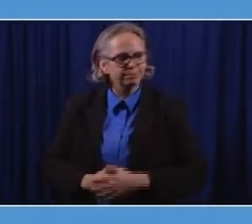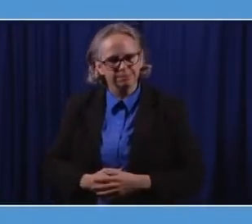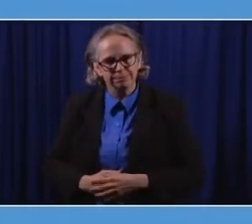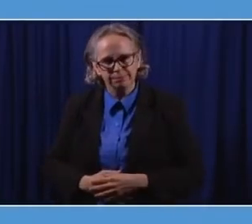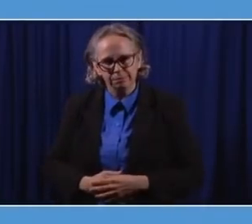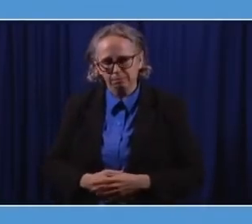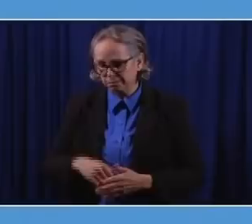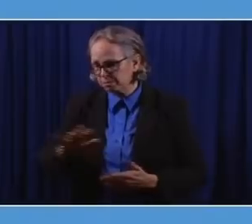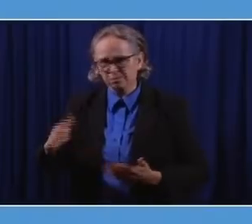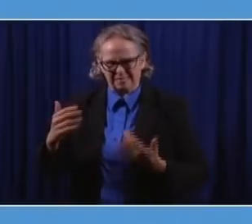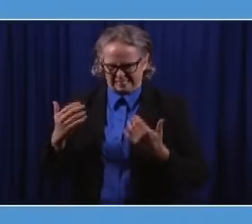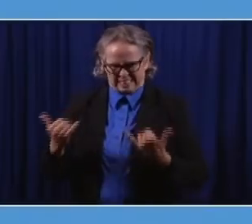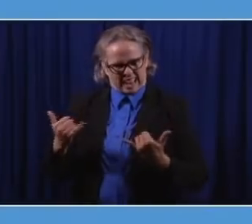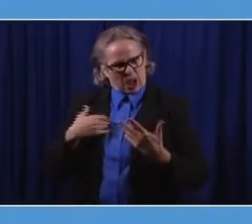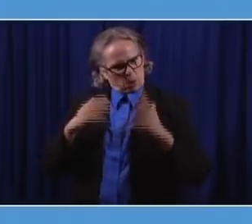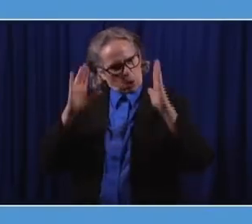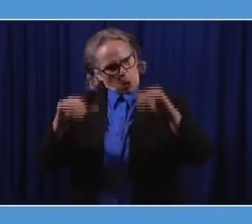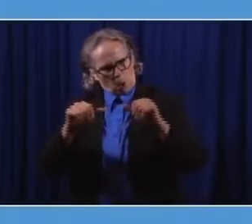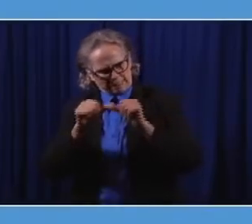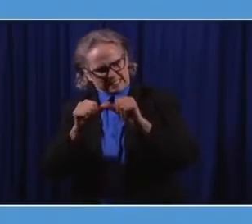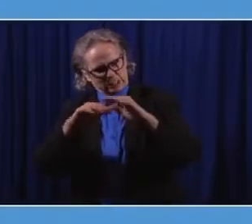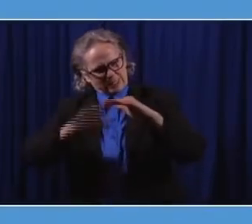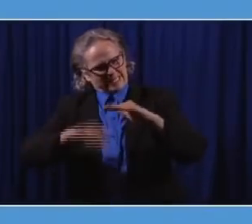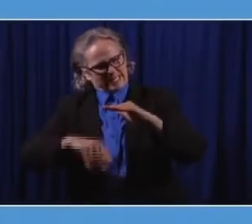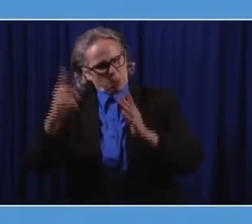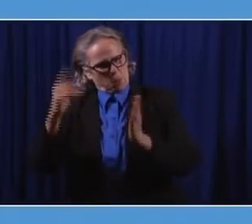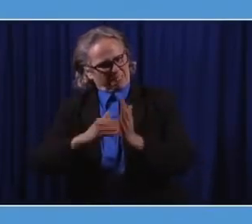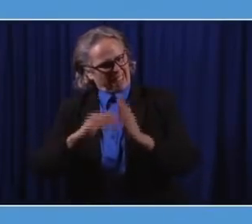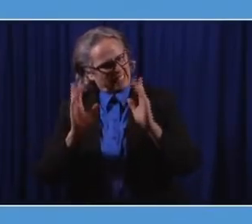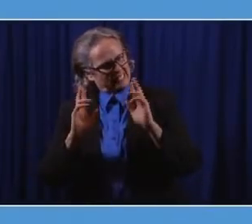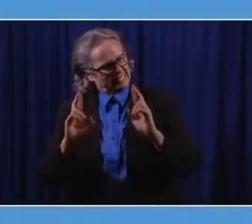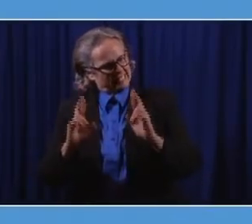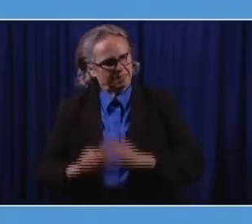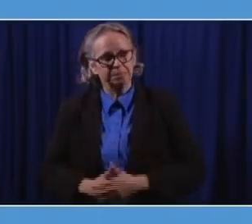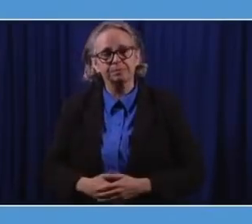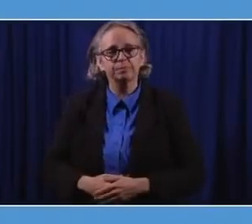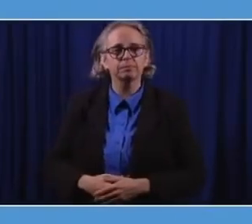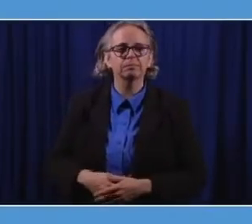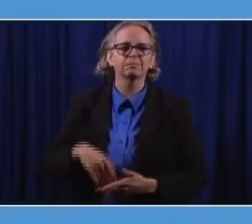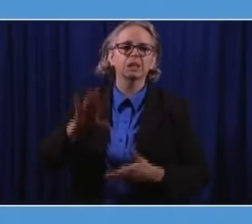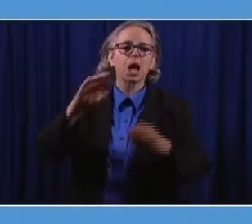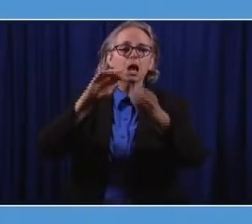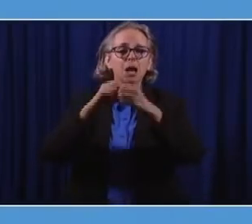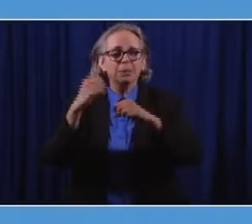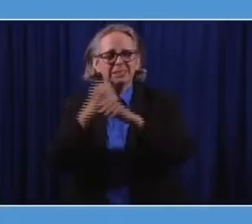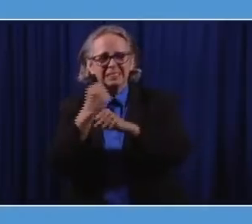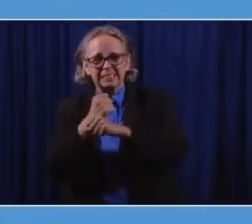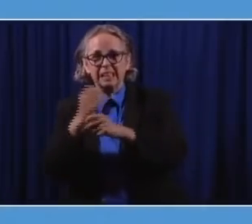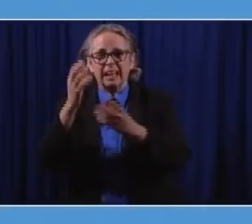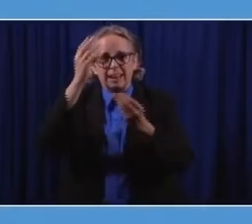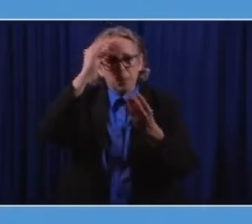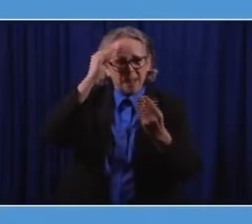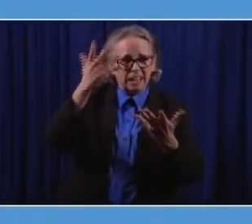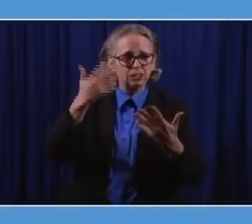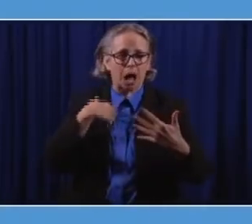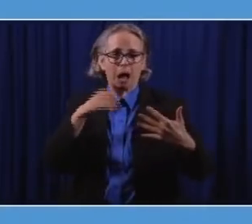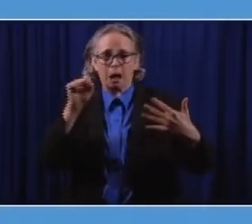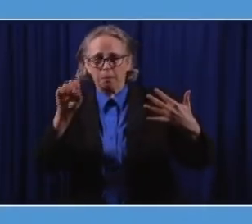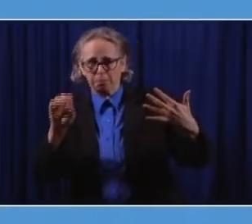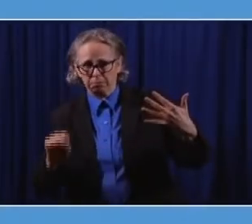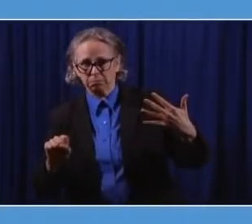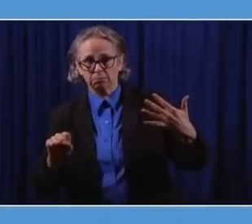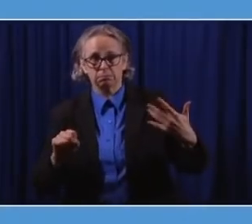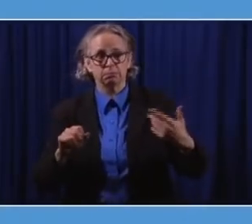And today we're going to have statistics, data, and some, frankly, makes us very optimistic, and